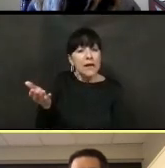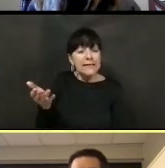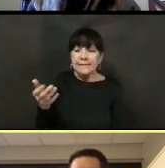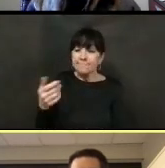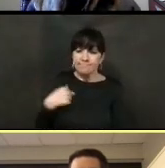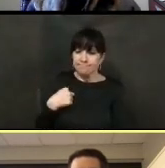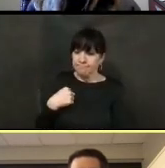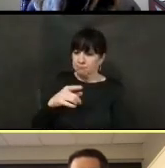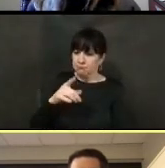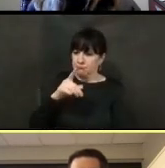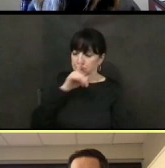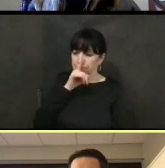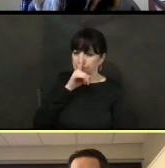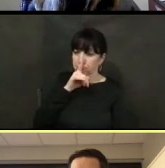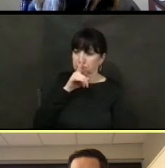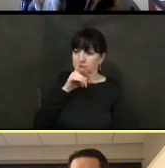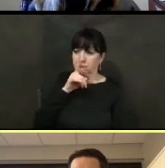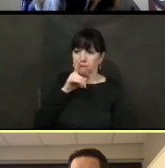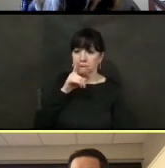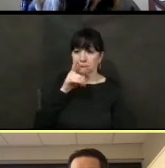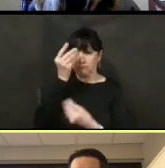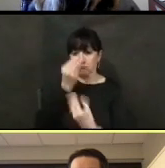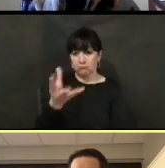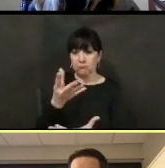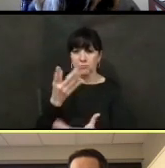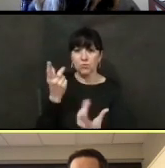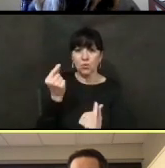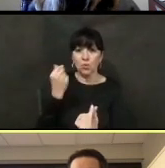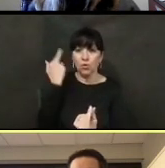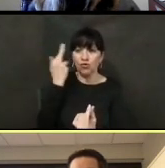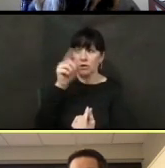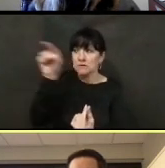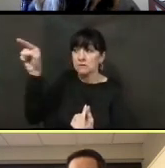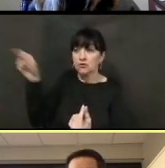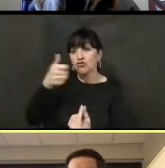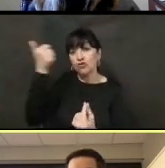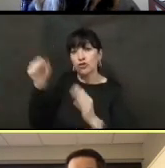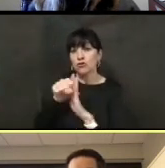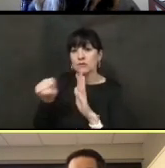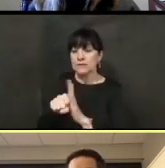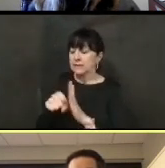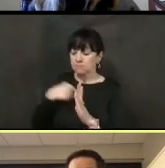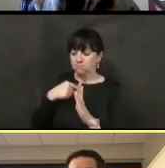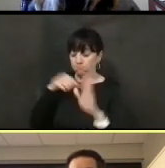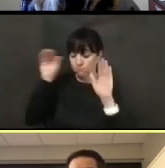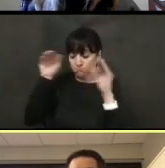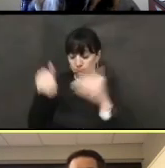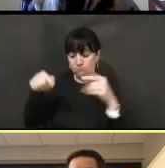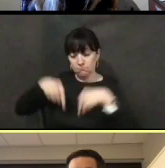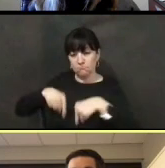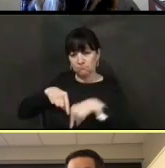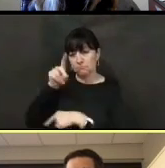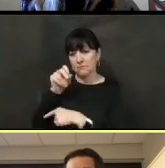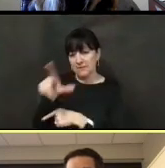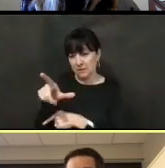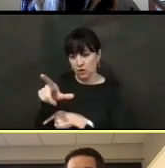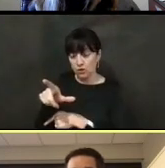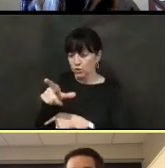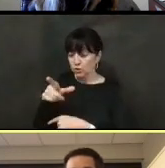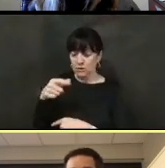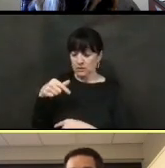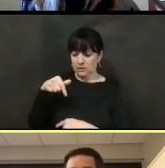taking the CDC guidance very seriously. I said at the beginning, and I reiterate here, is we don't want to move to reopen